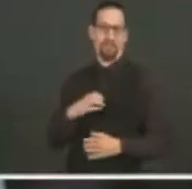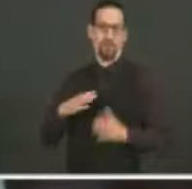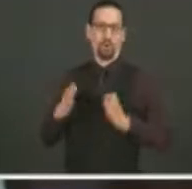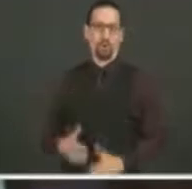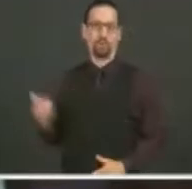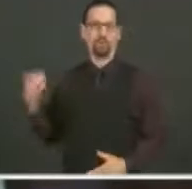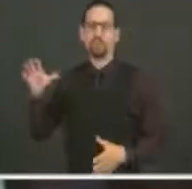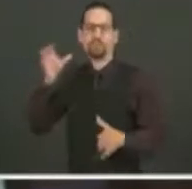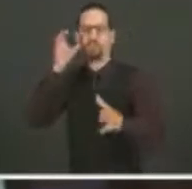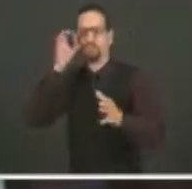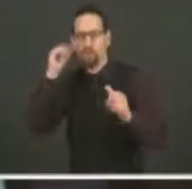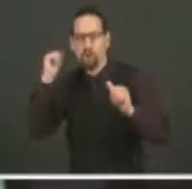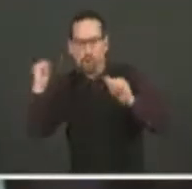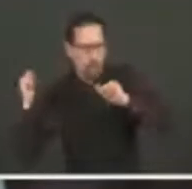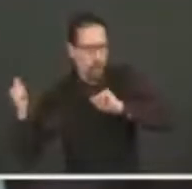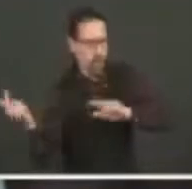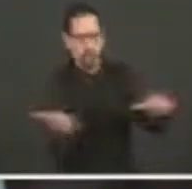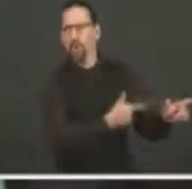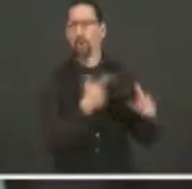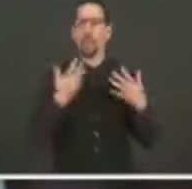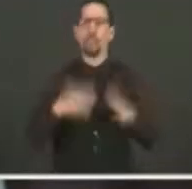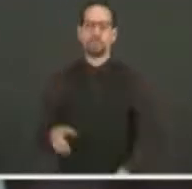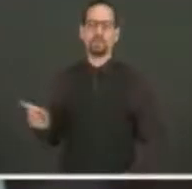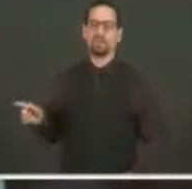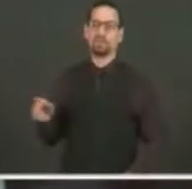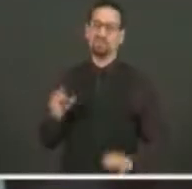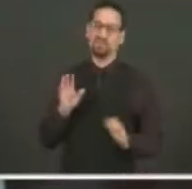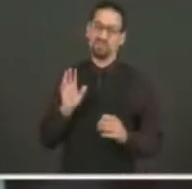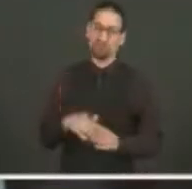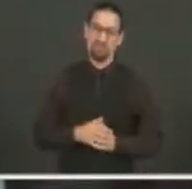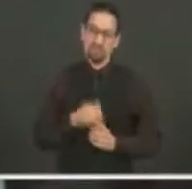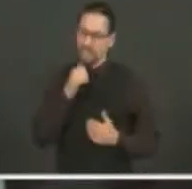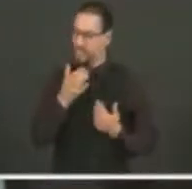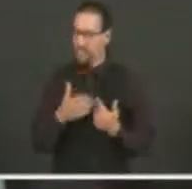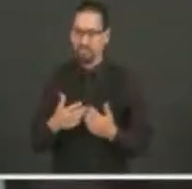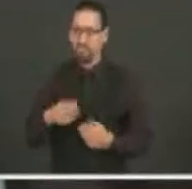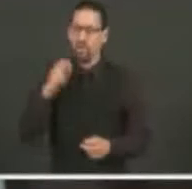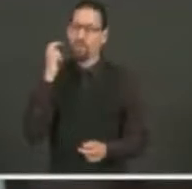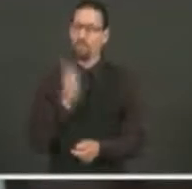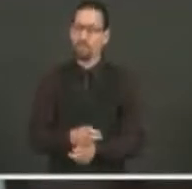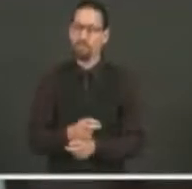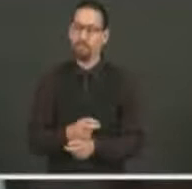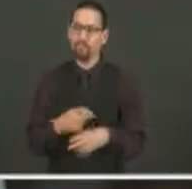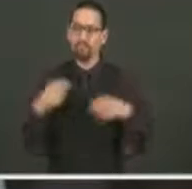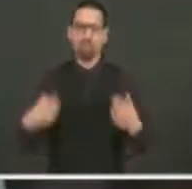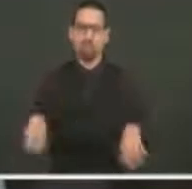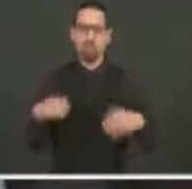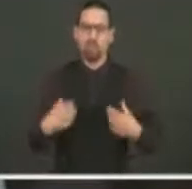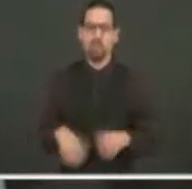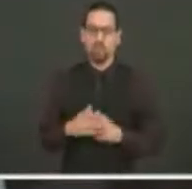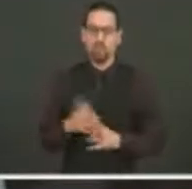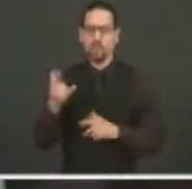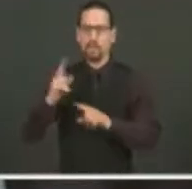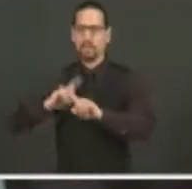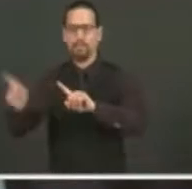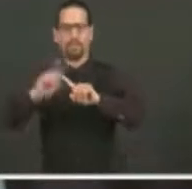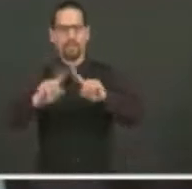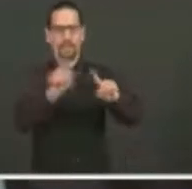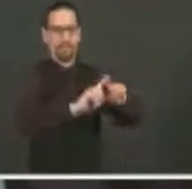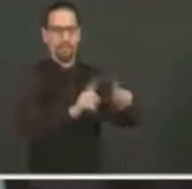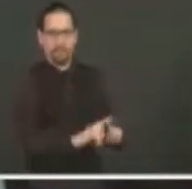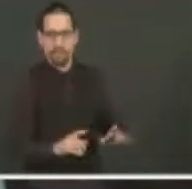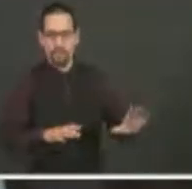it's going to be hard. It's going to be different. It's not going to be, we cannot just say this is the way it